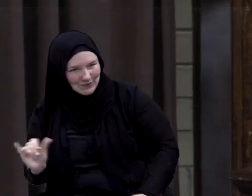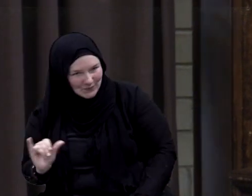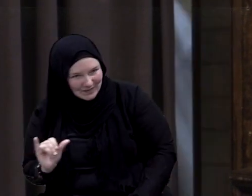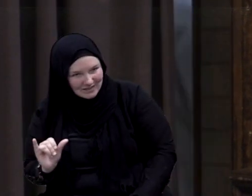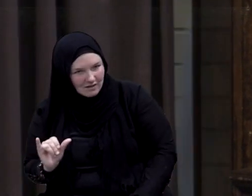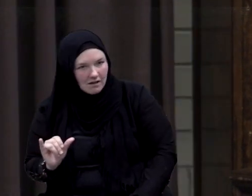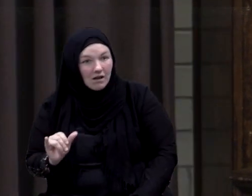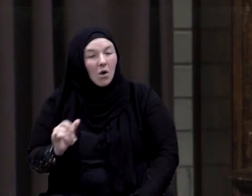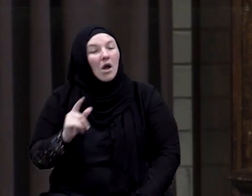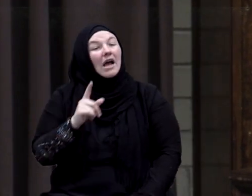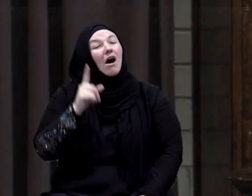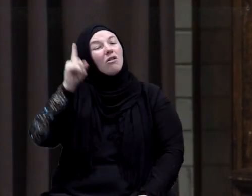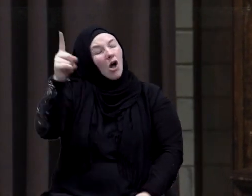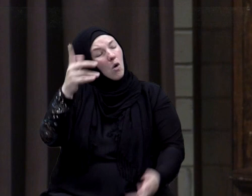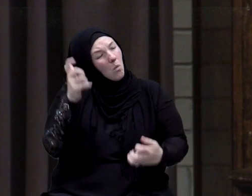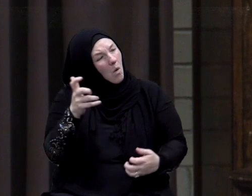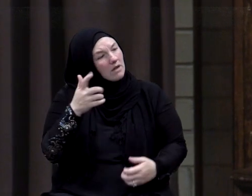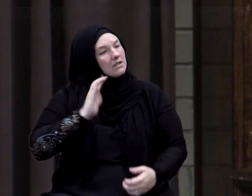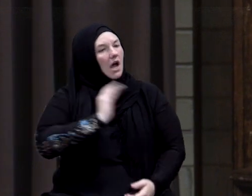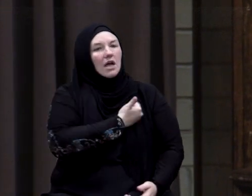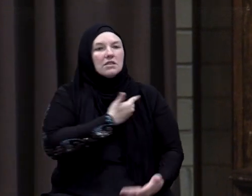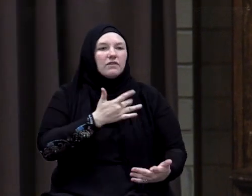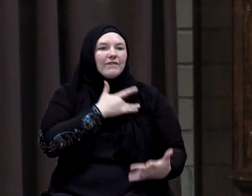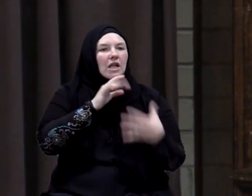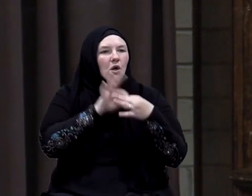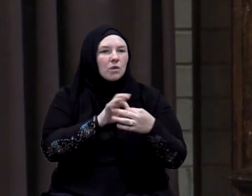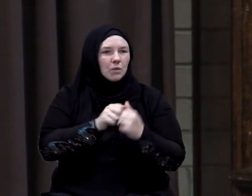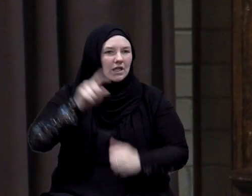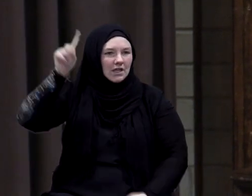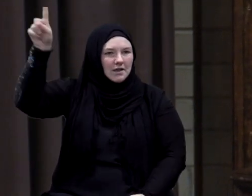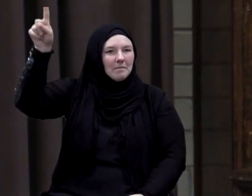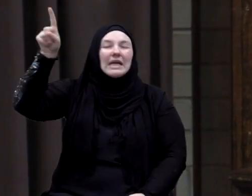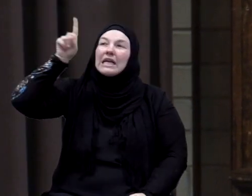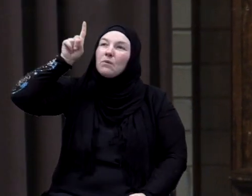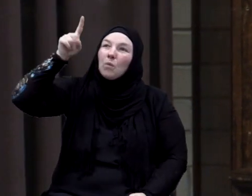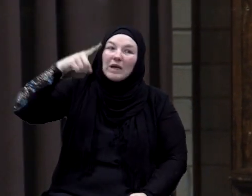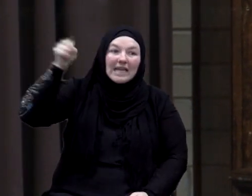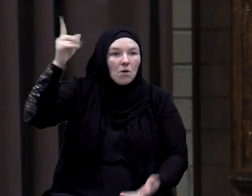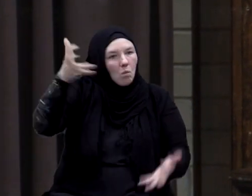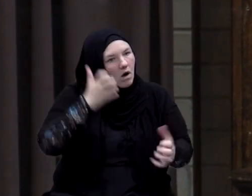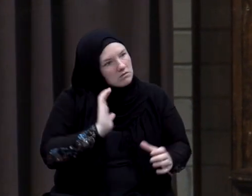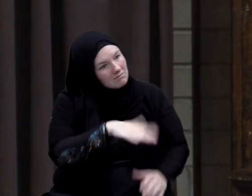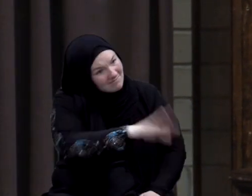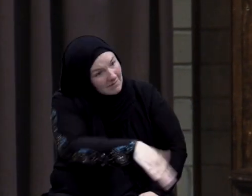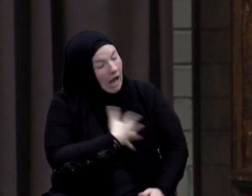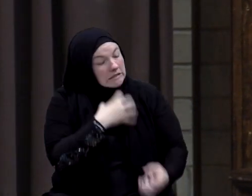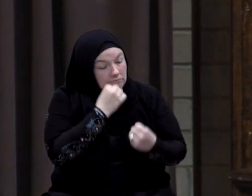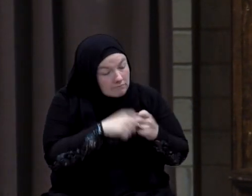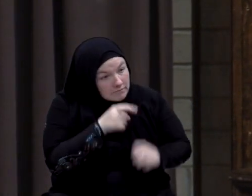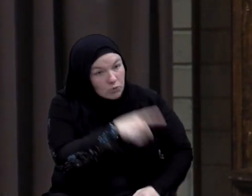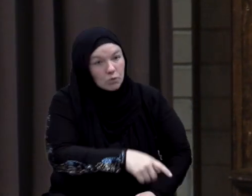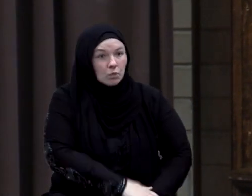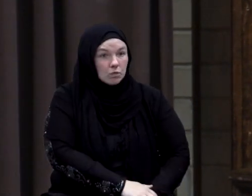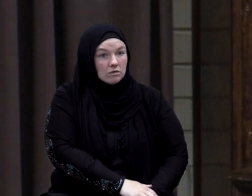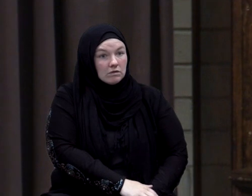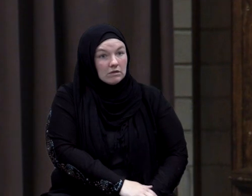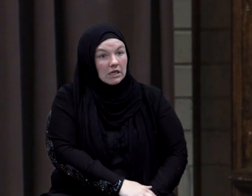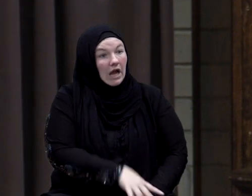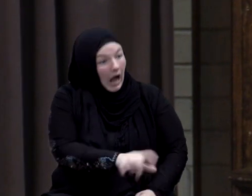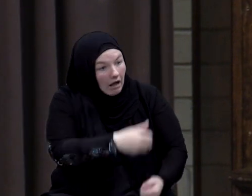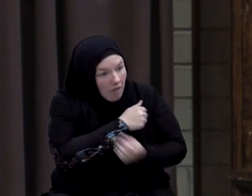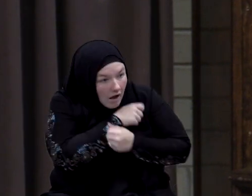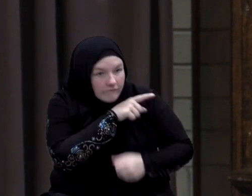is, the compassionate one he is, the caring one that he is. And to know that he is our